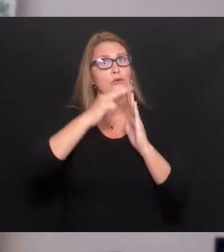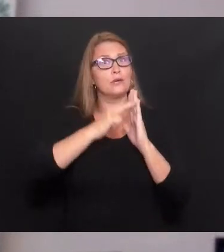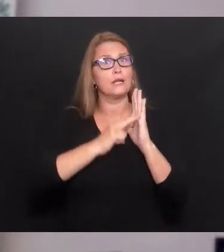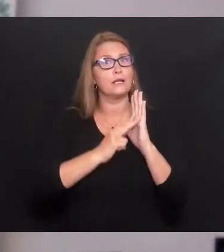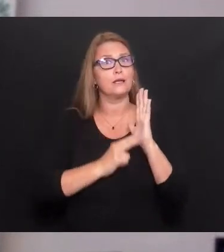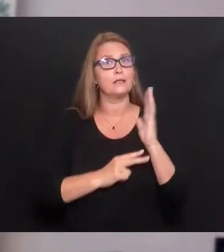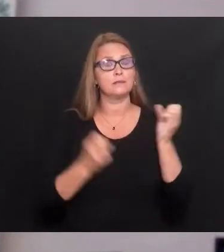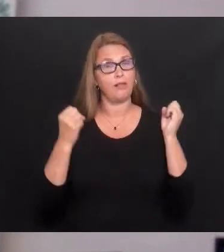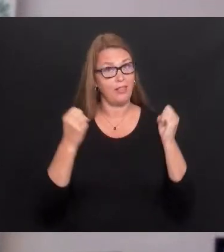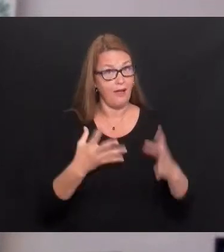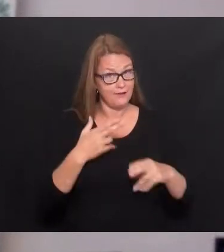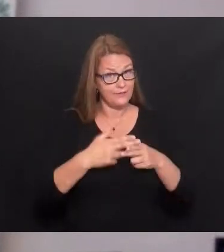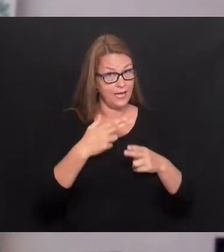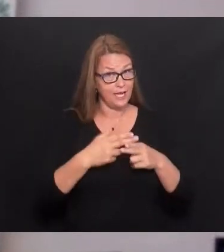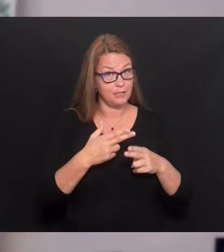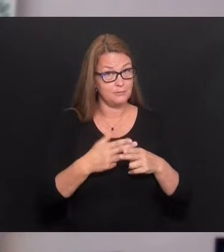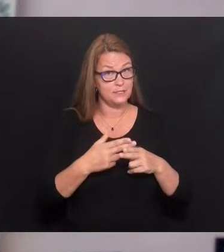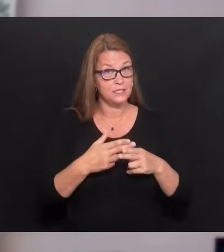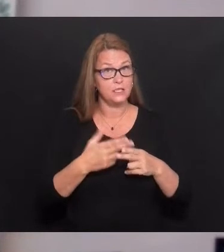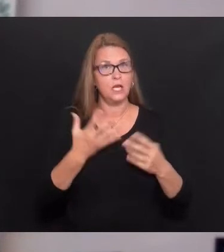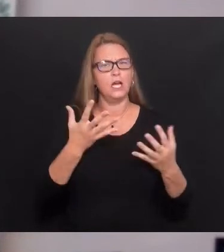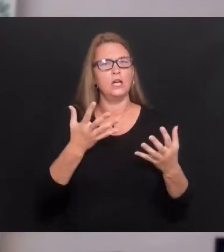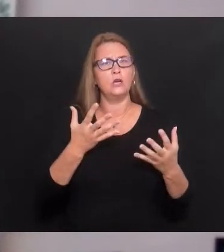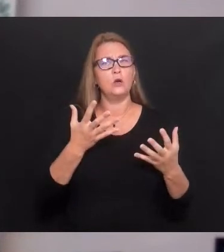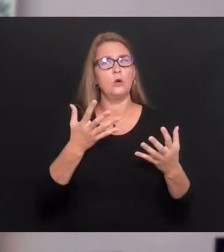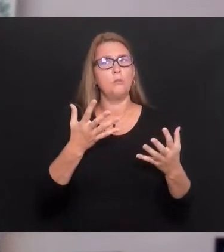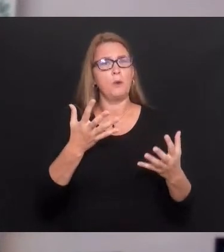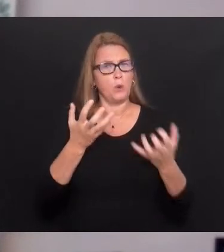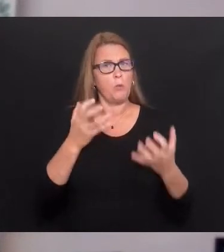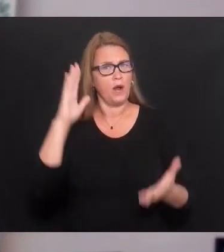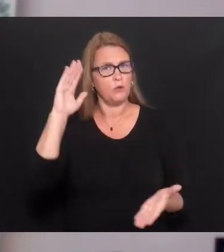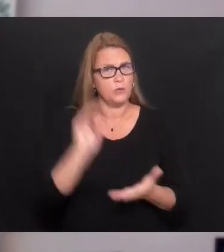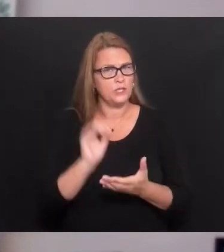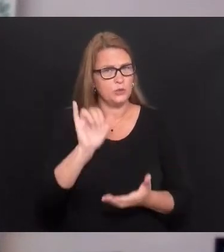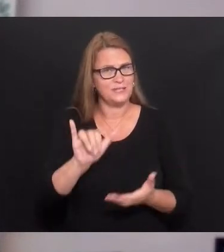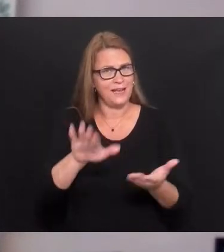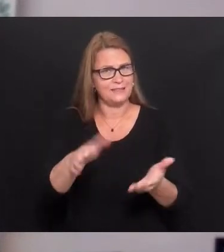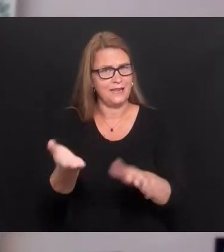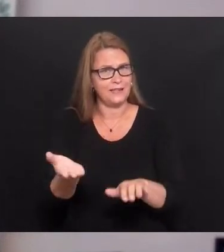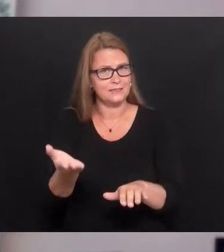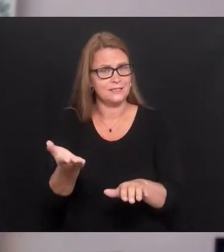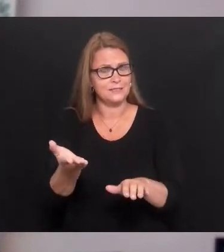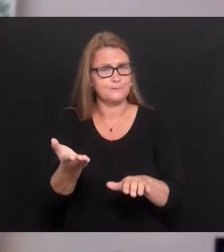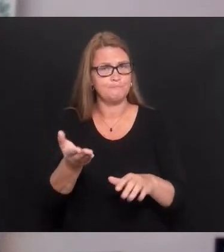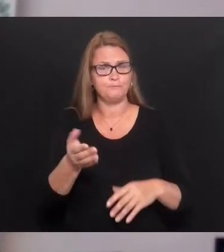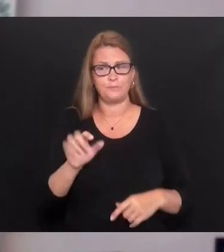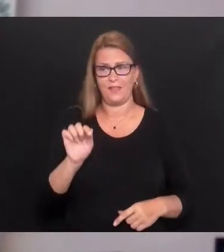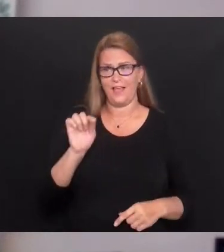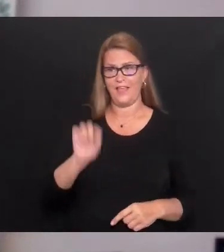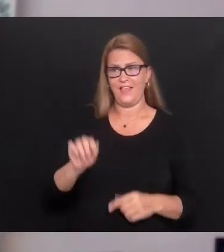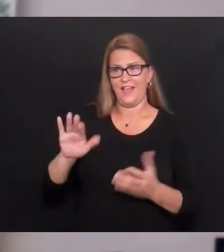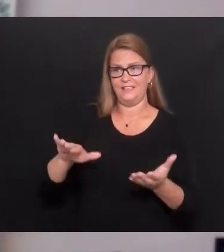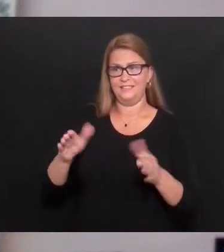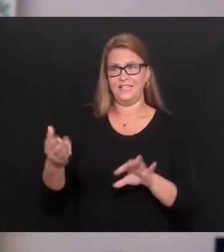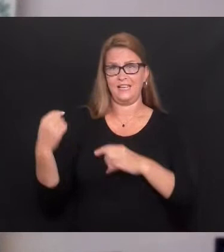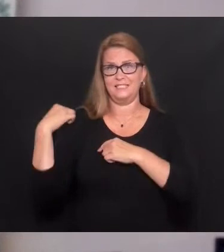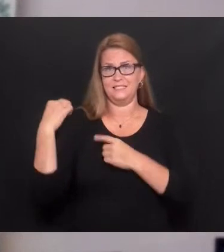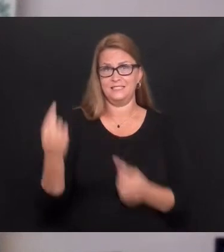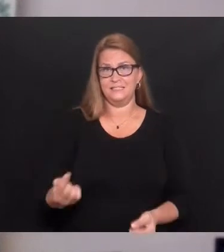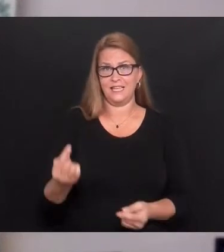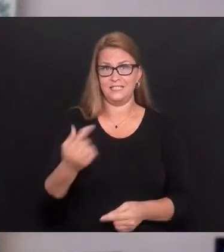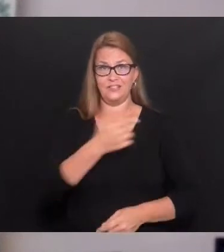much want to do all we can to reduce. But when we look at deaths, and we look at deaths since the vaccines